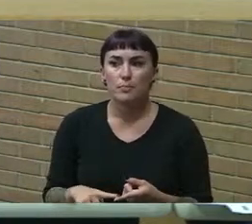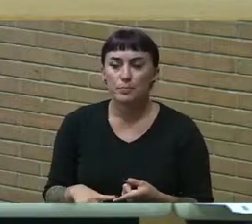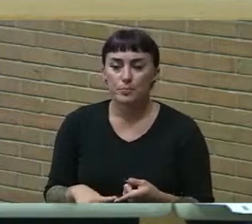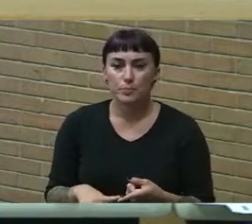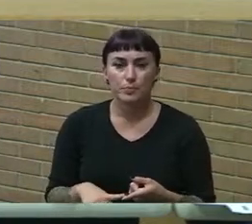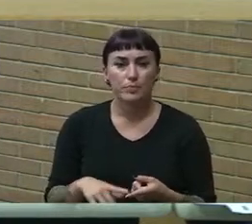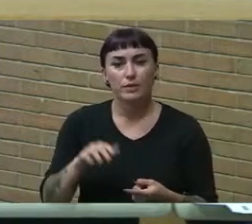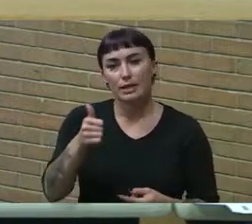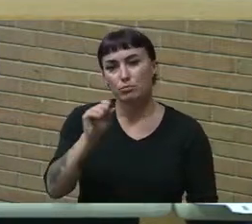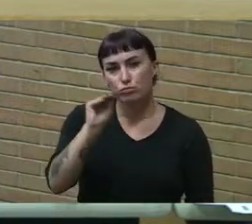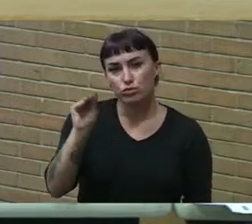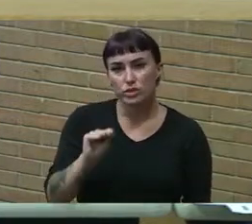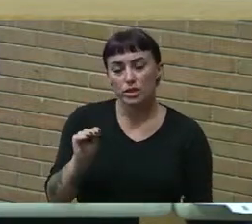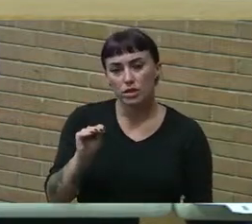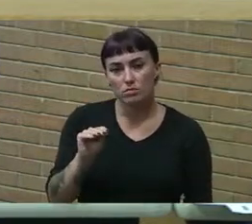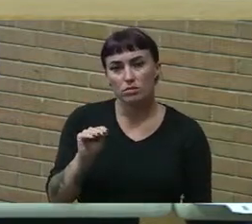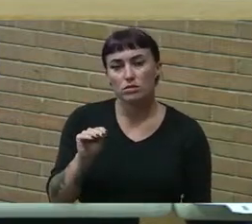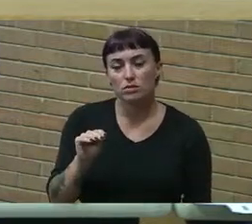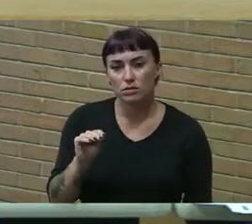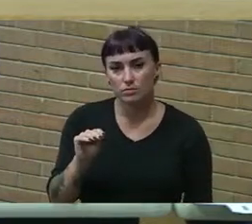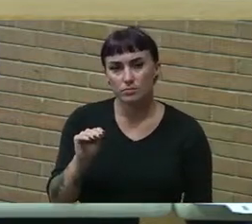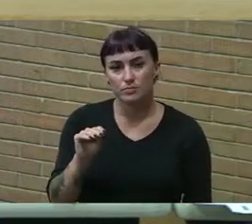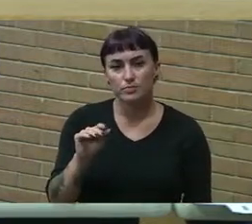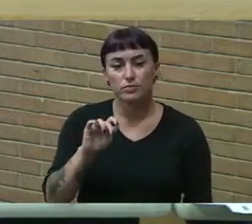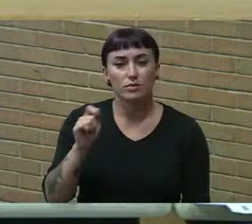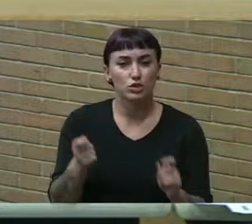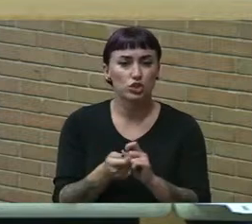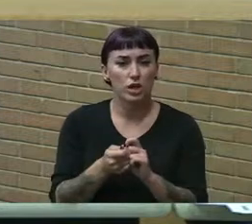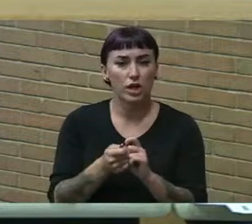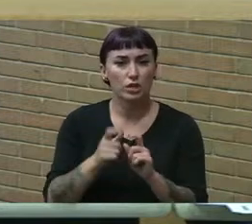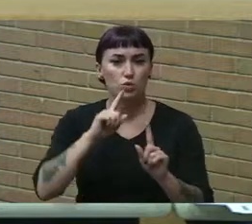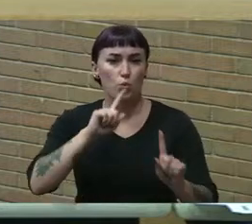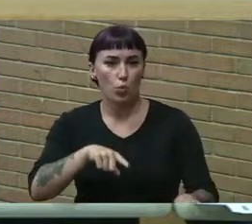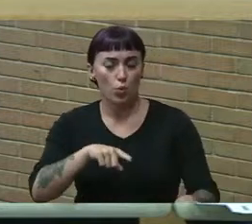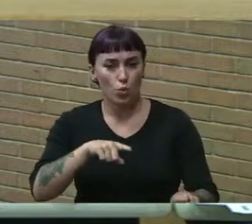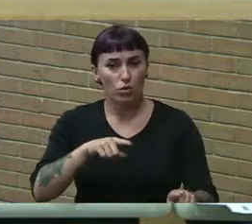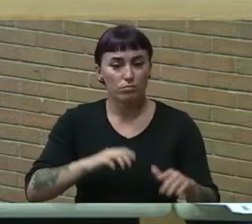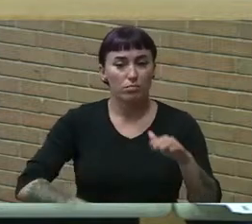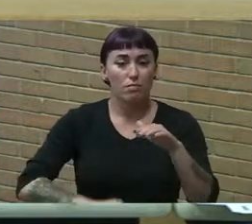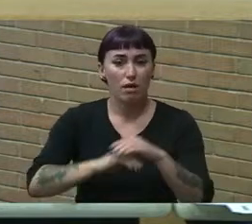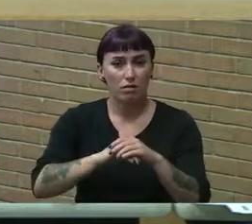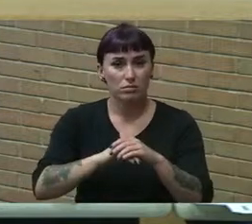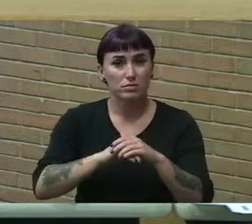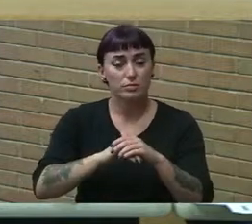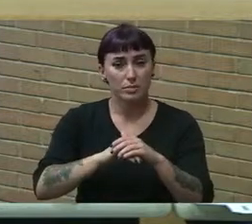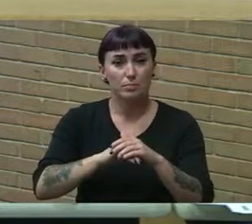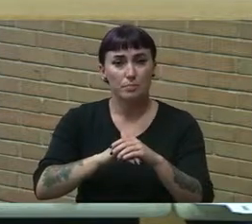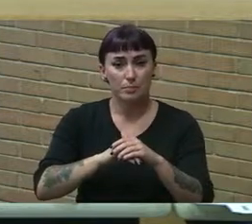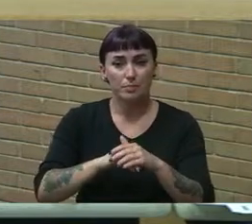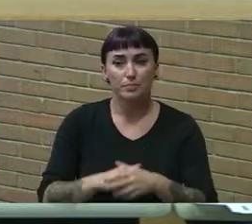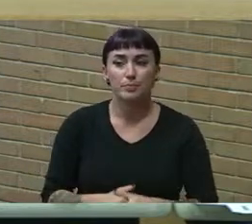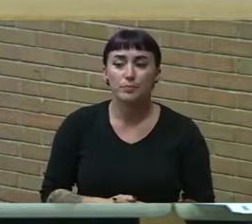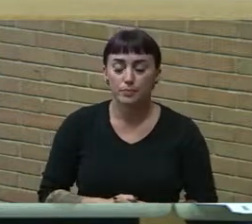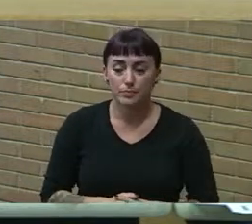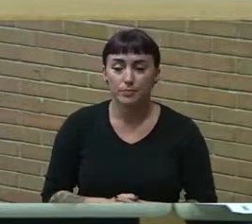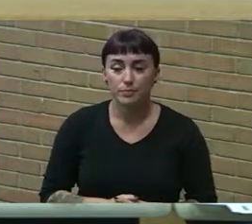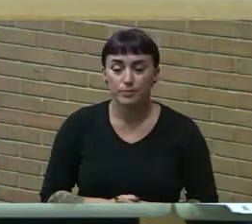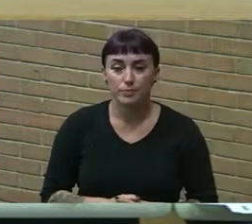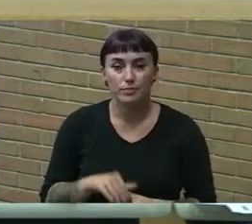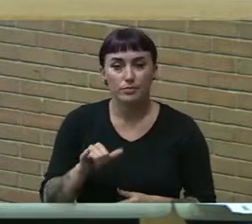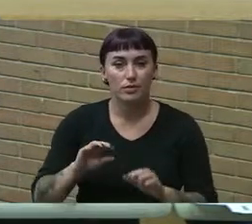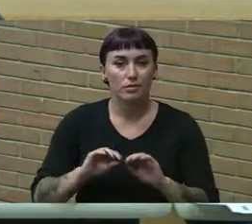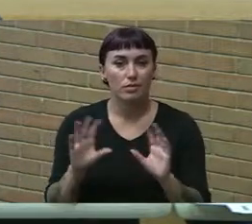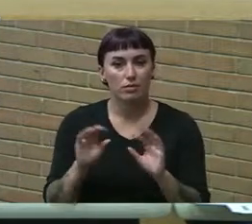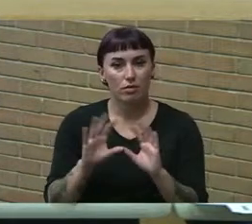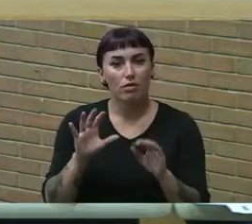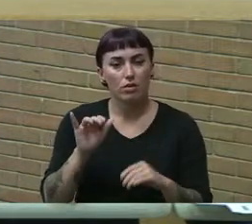the 10% change order maximum, which is